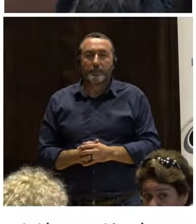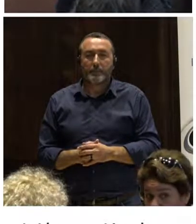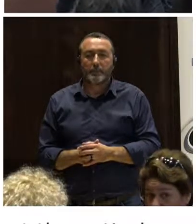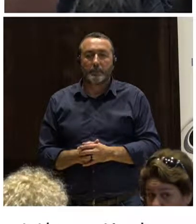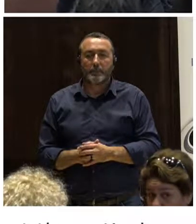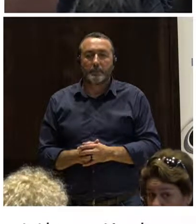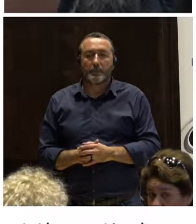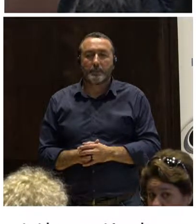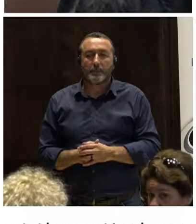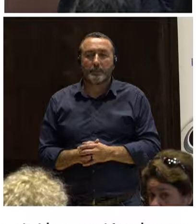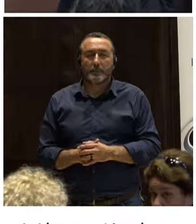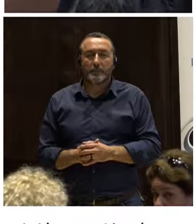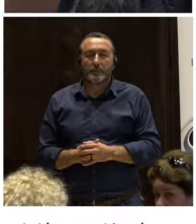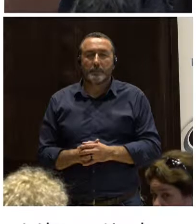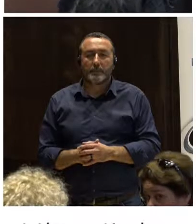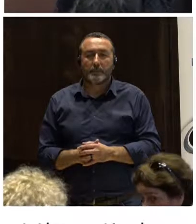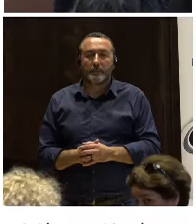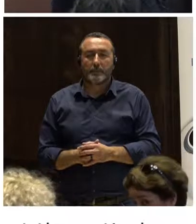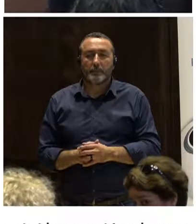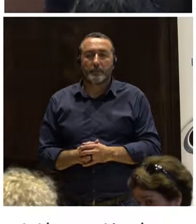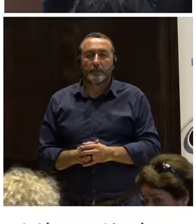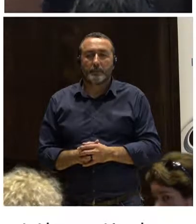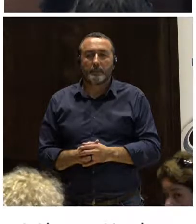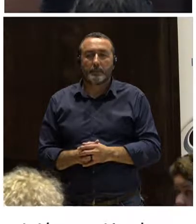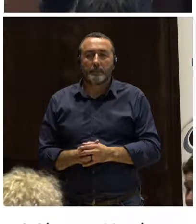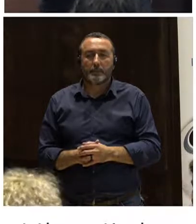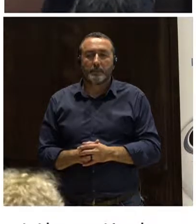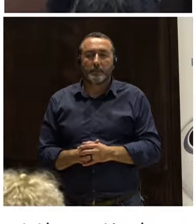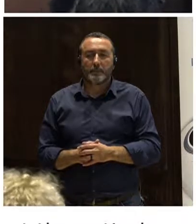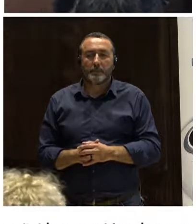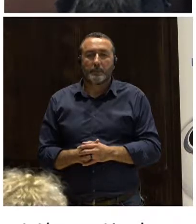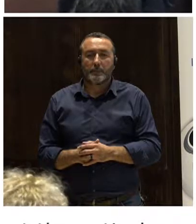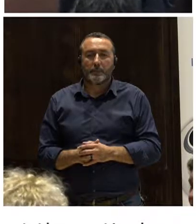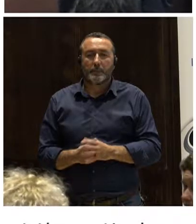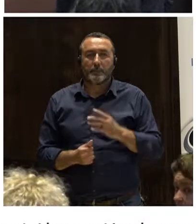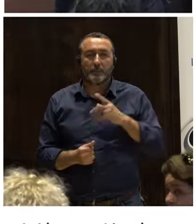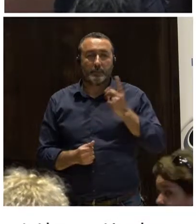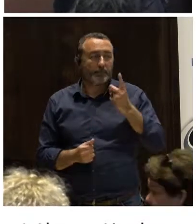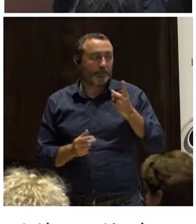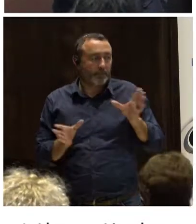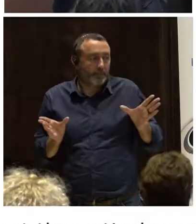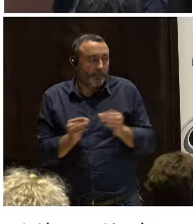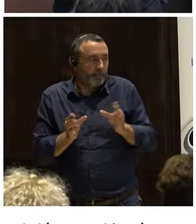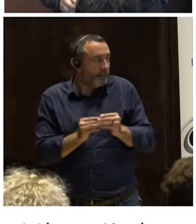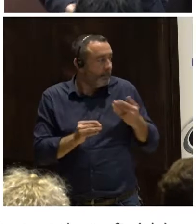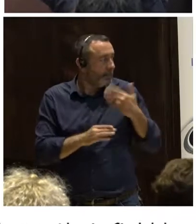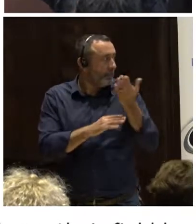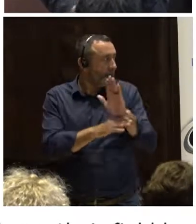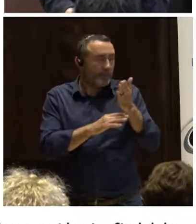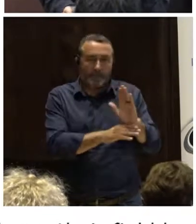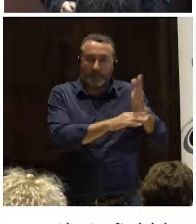one presentation to the other, so I will do a very short presentation of each one. You have more data about them in the